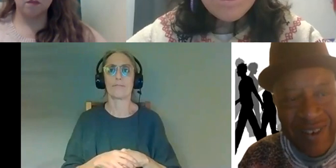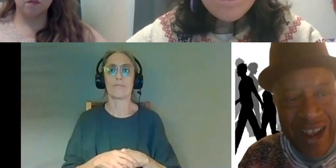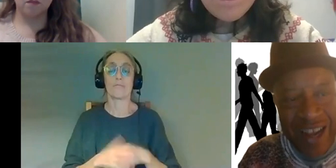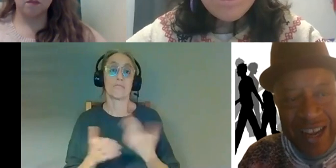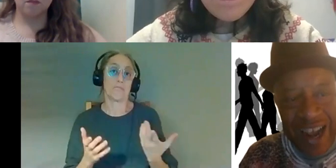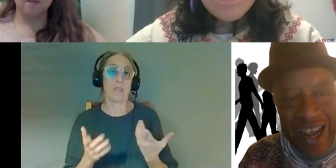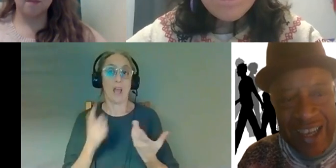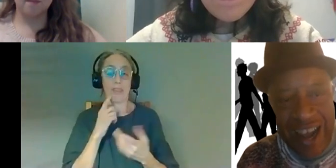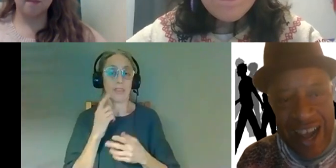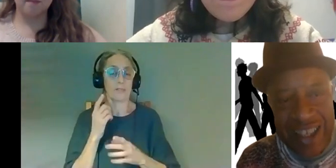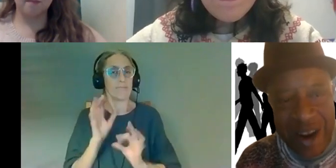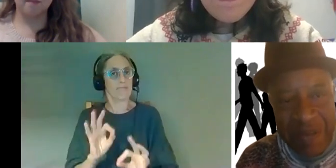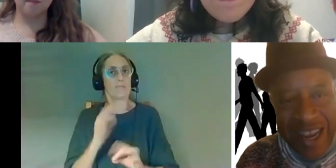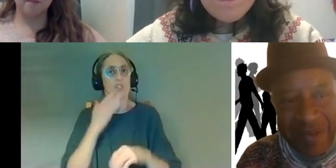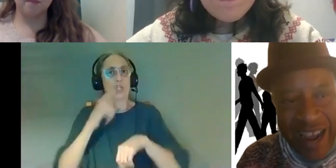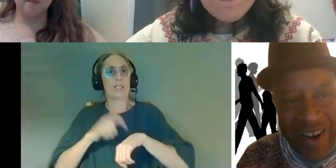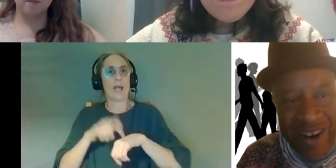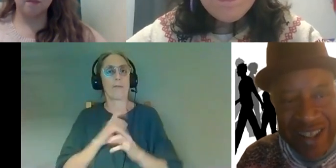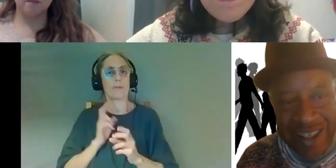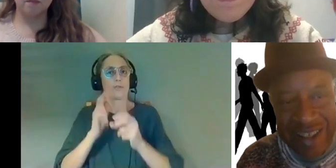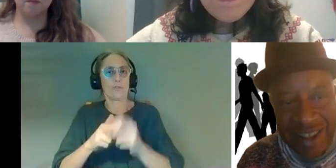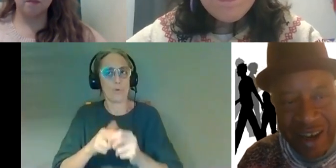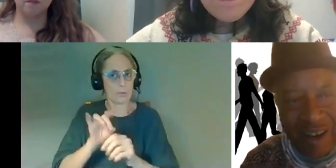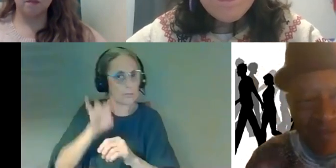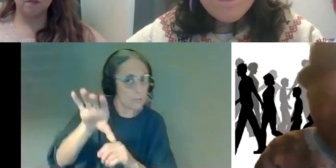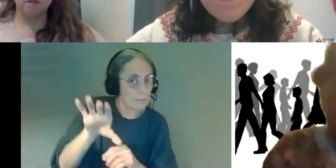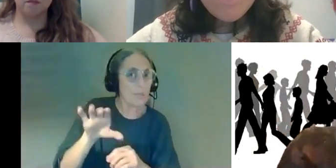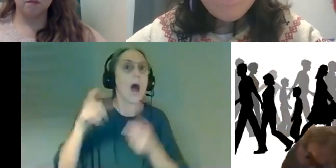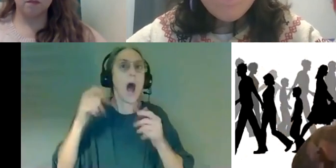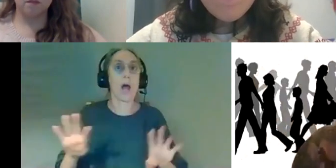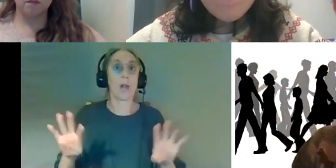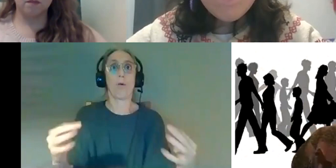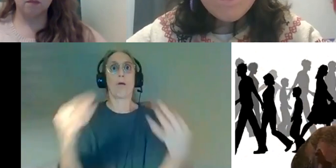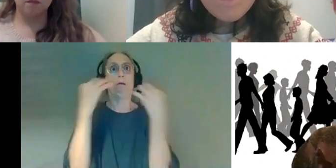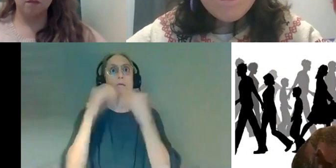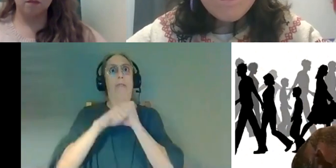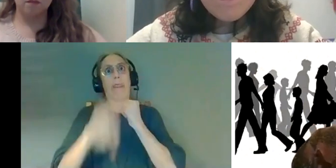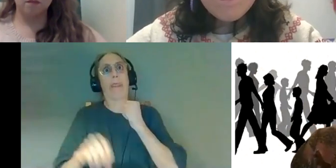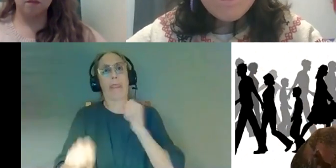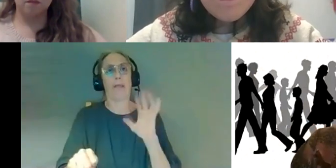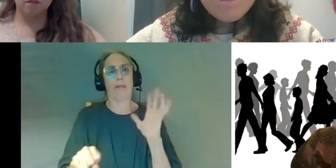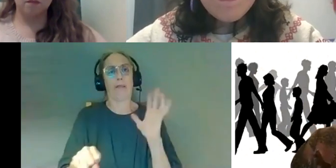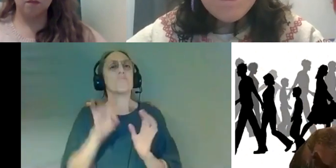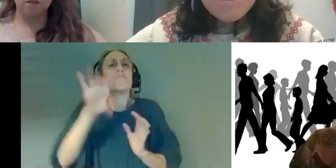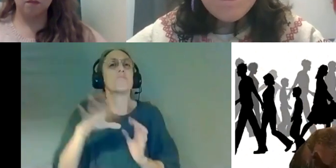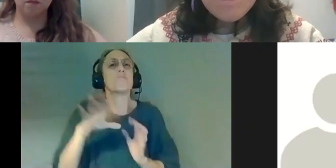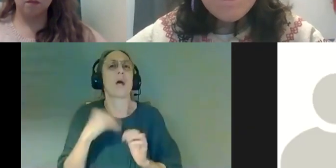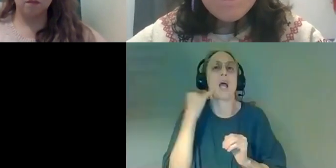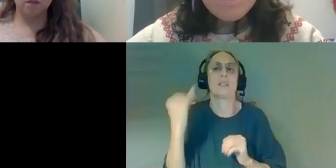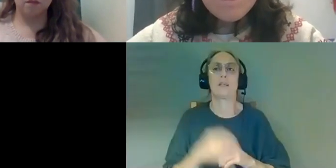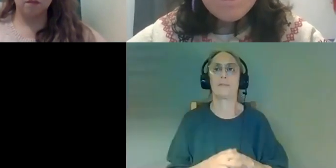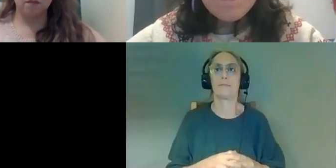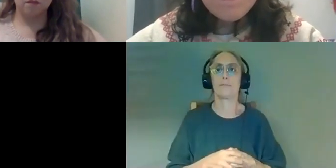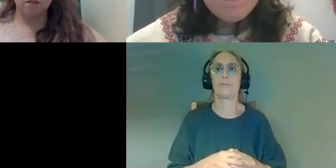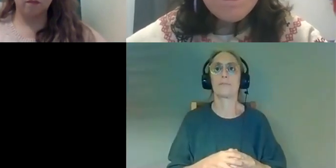to jump in, but I don't want to steal the show. Yeah, and you know, as it relates to CLOCC, you